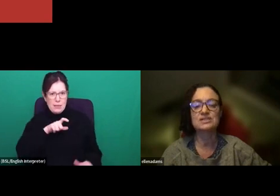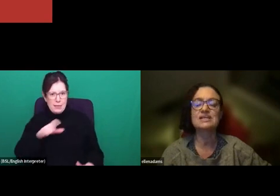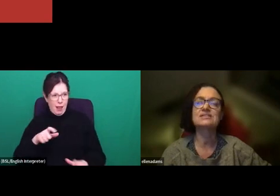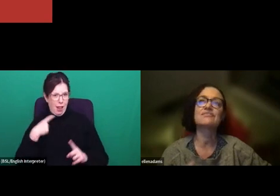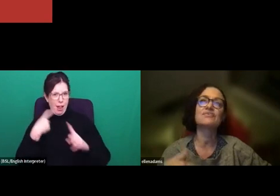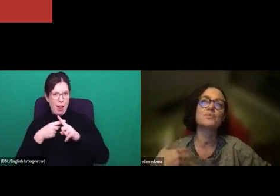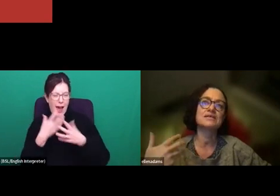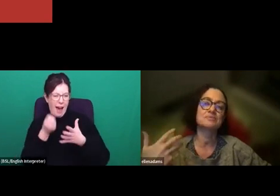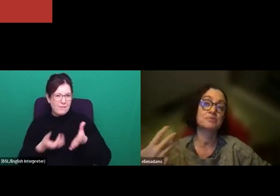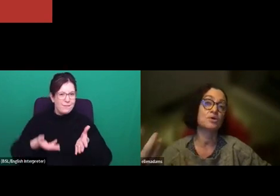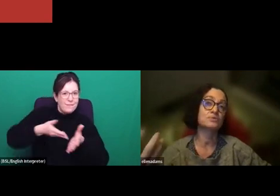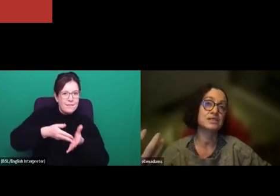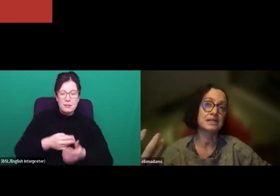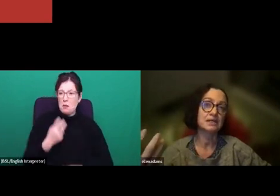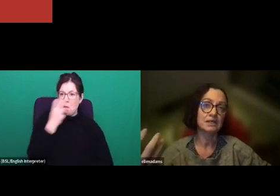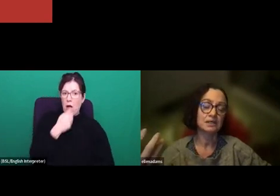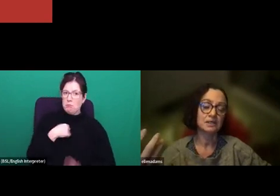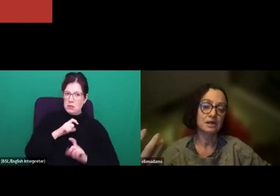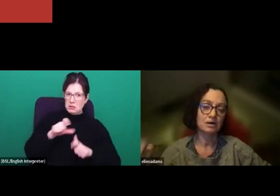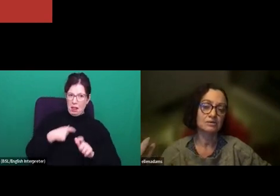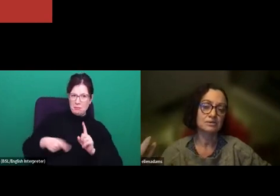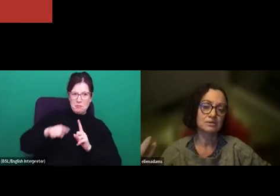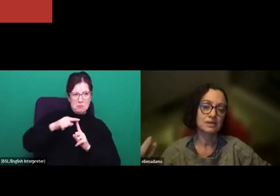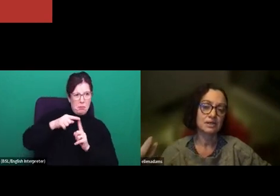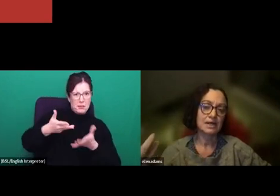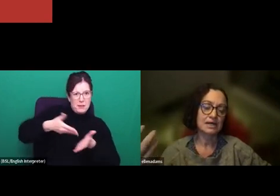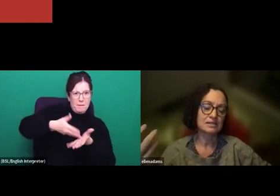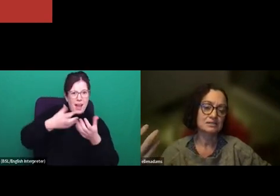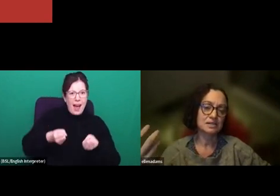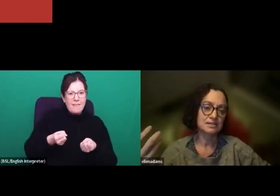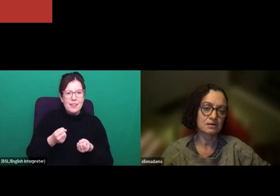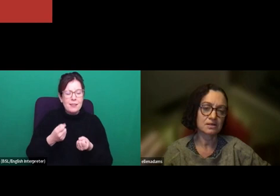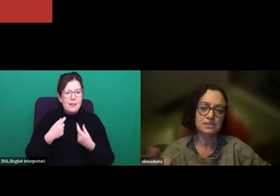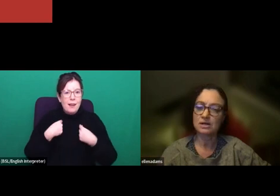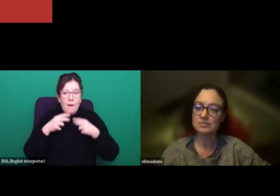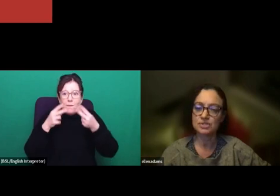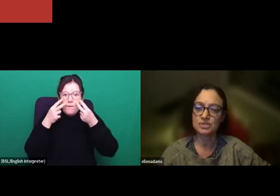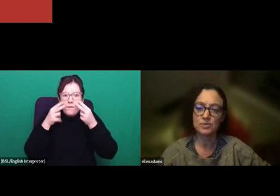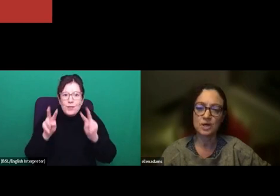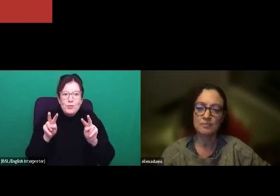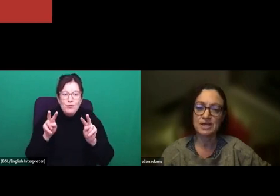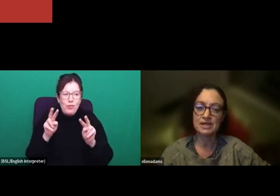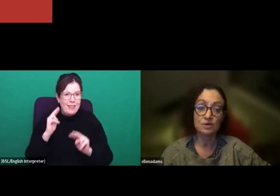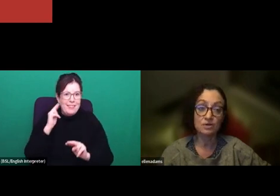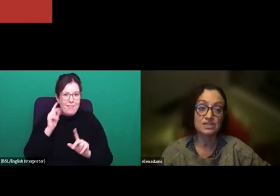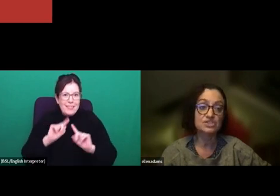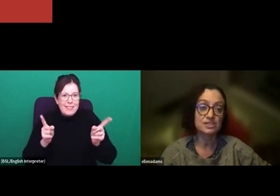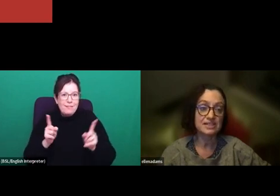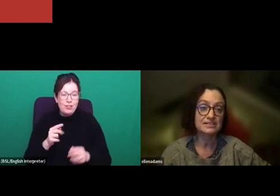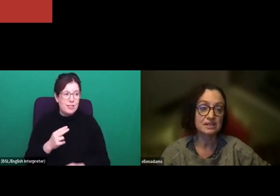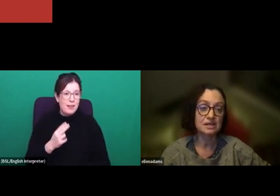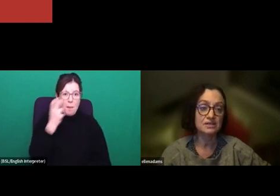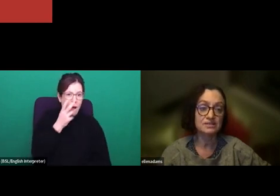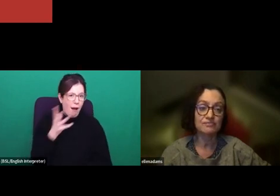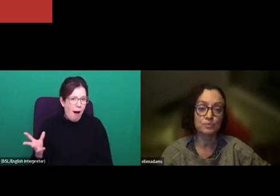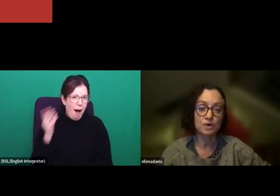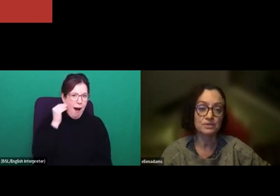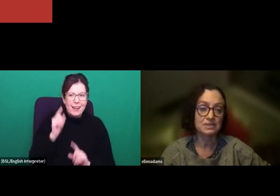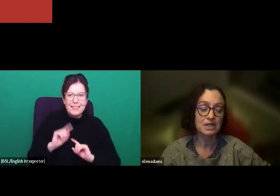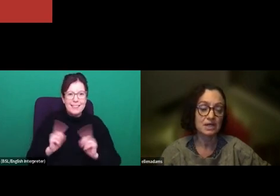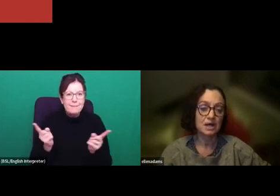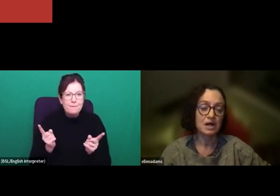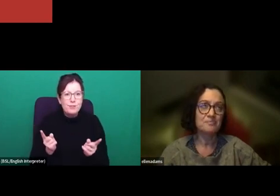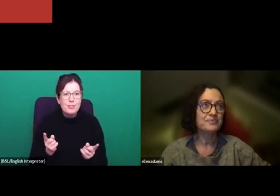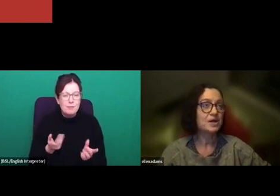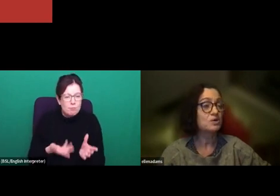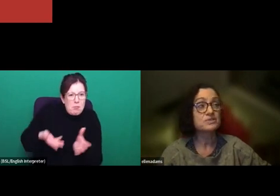does. So there's different ways of beholding art, and it's high time to acknowledge these different